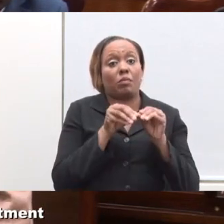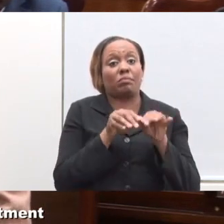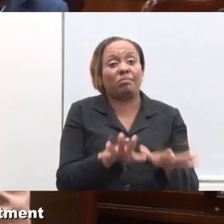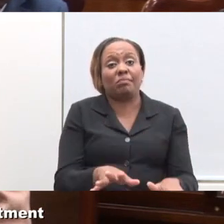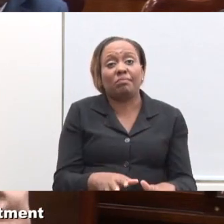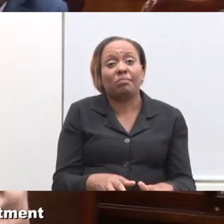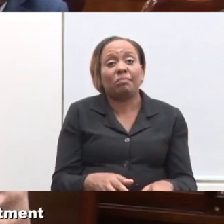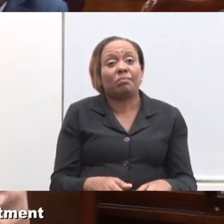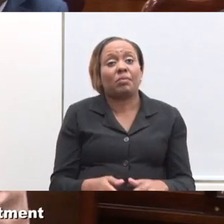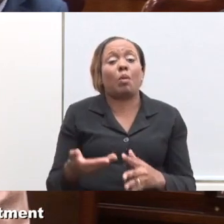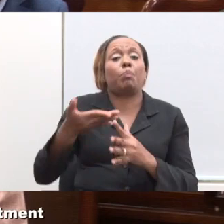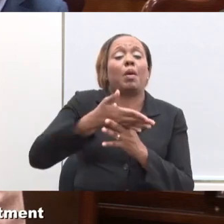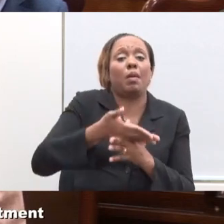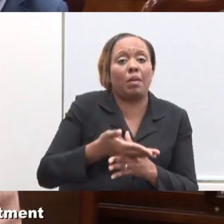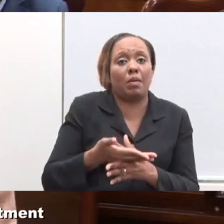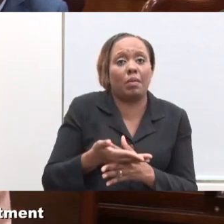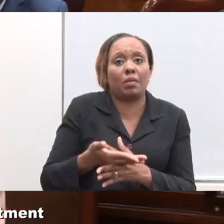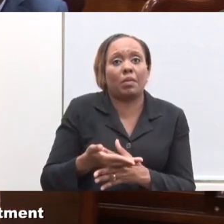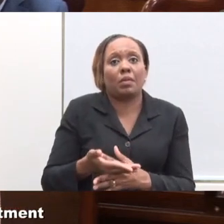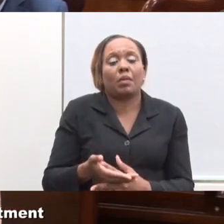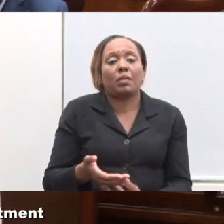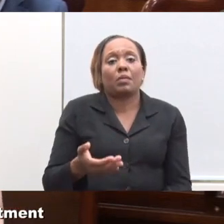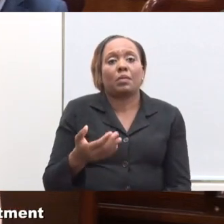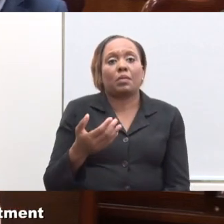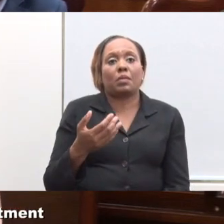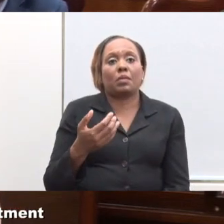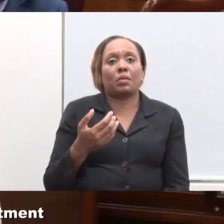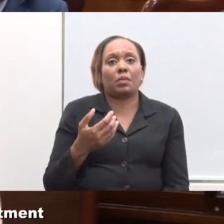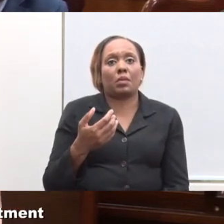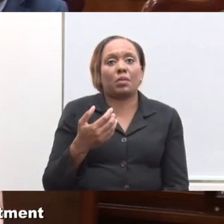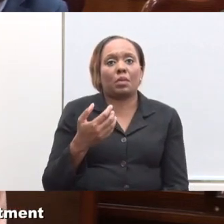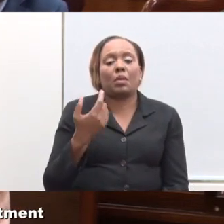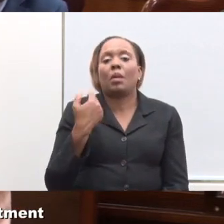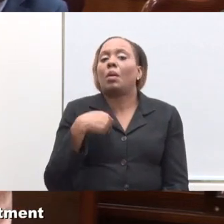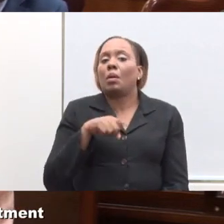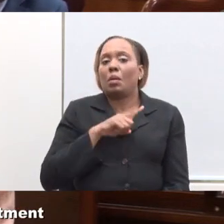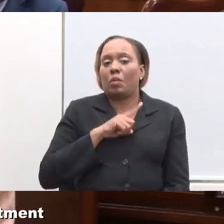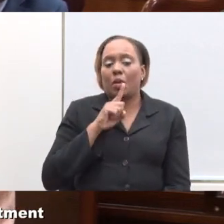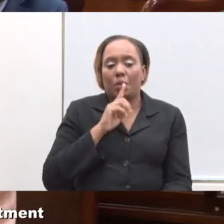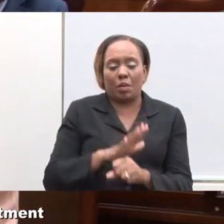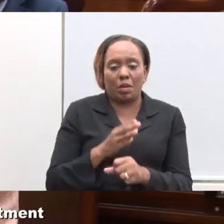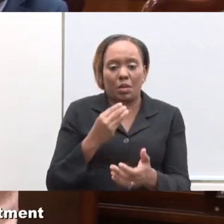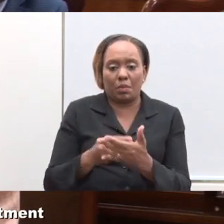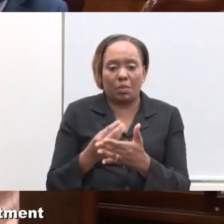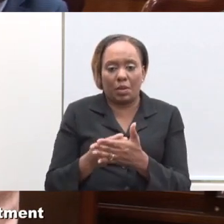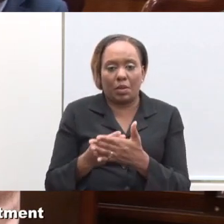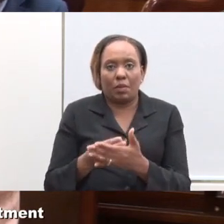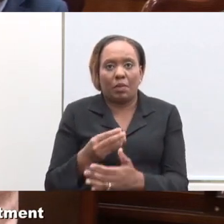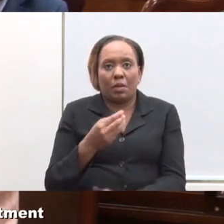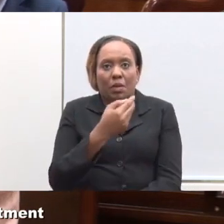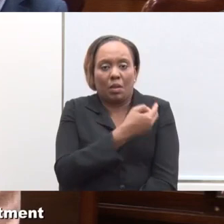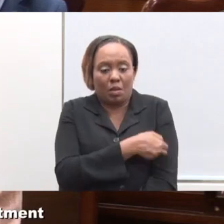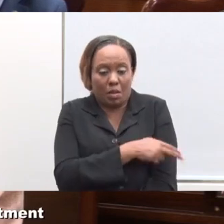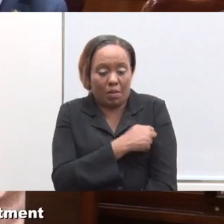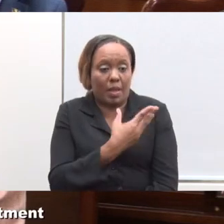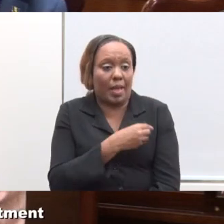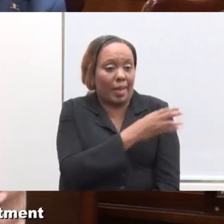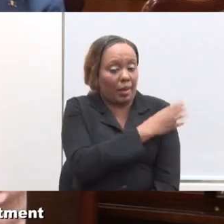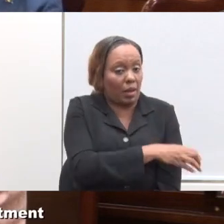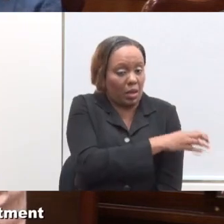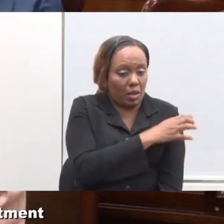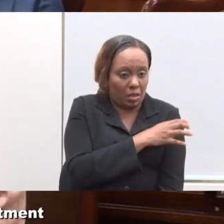and beyond our commitment, which we are not deviating from, to the Queen Elizabeth Hospital and to